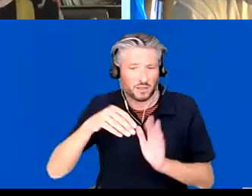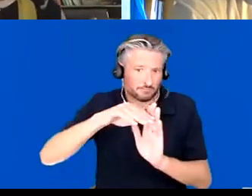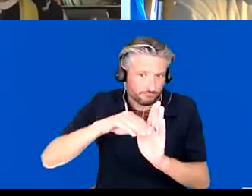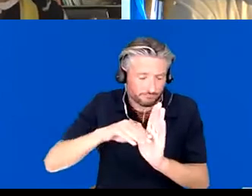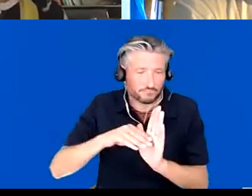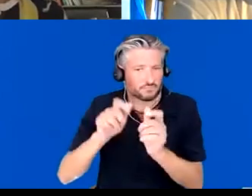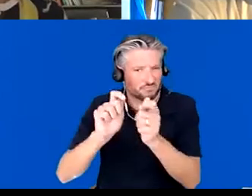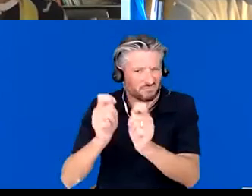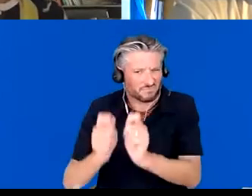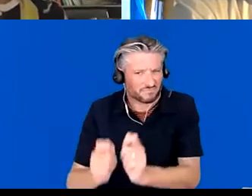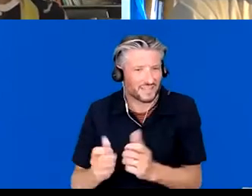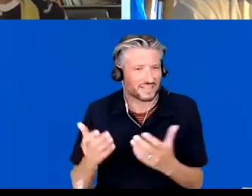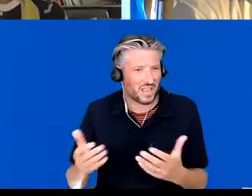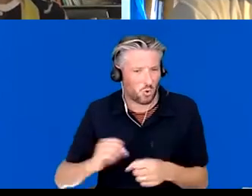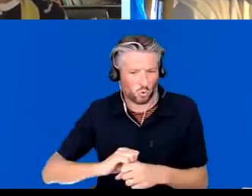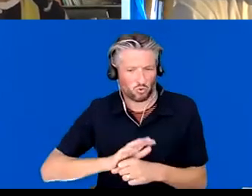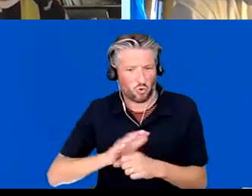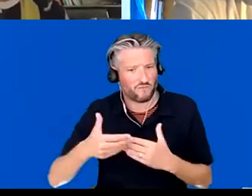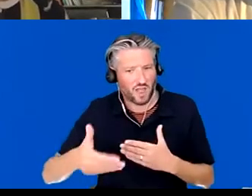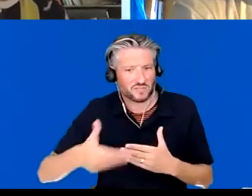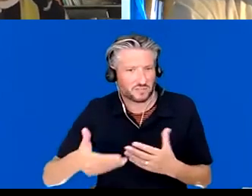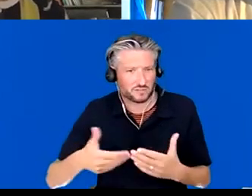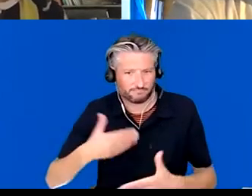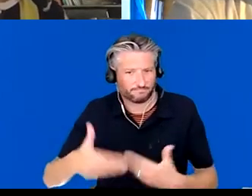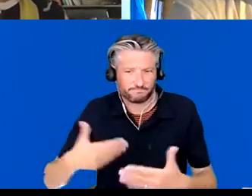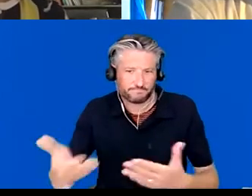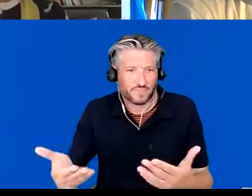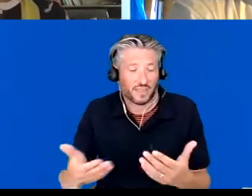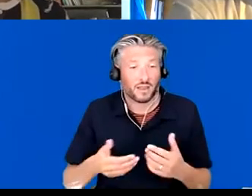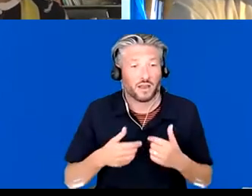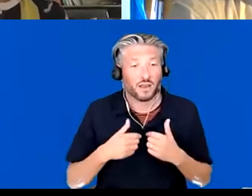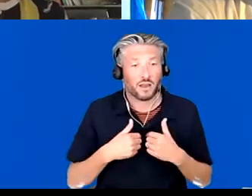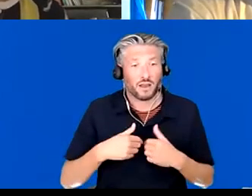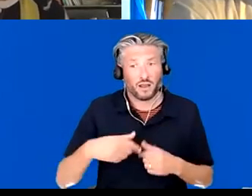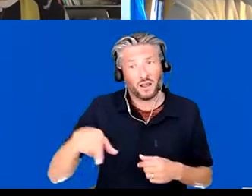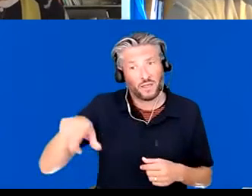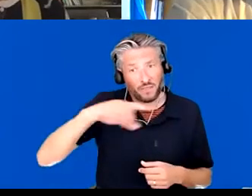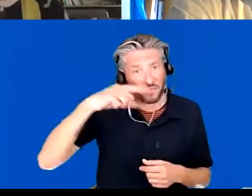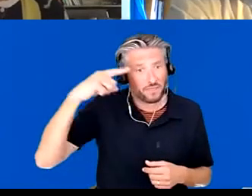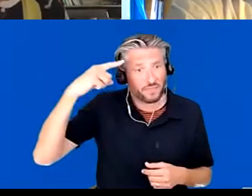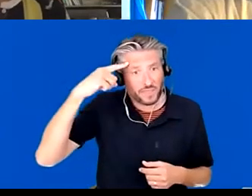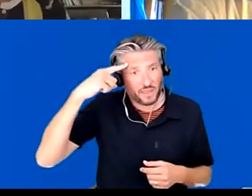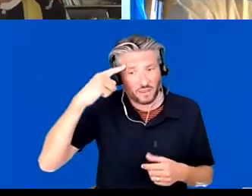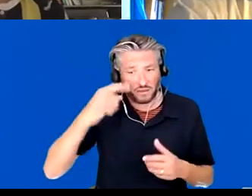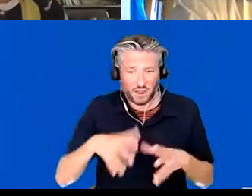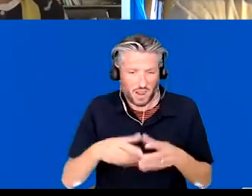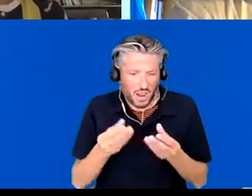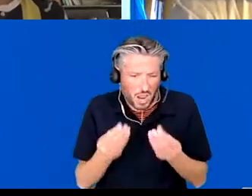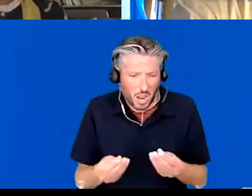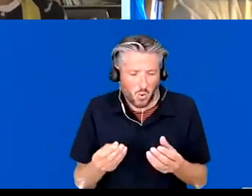perhaps we can also think about formats now that might count in the same way. And I think that's something we have to